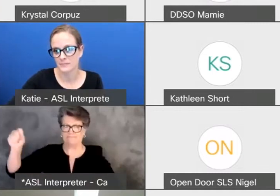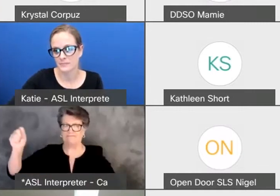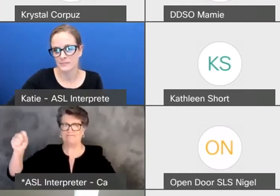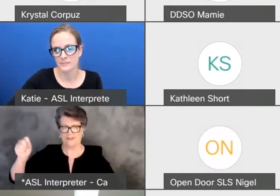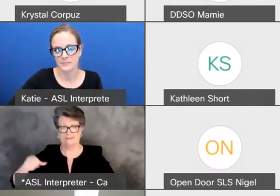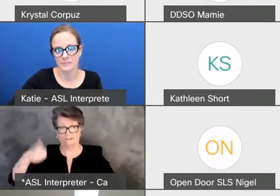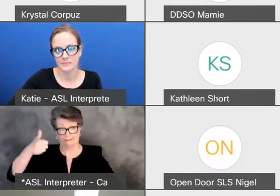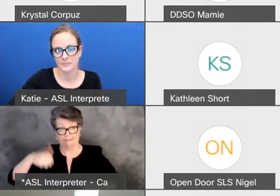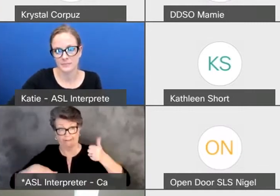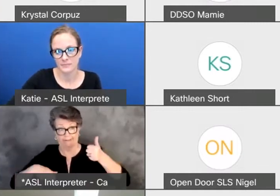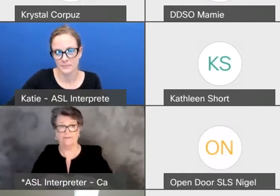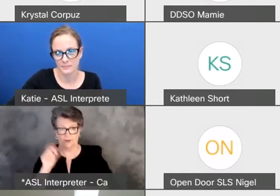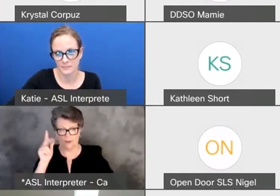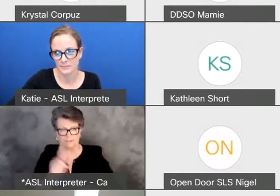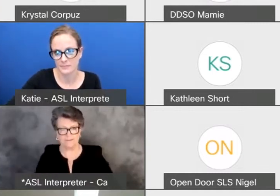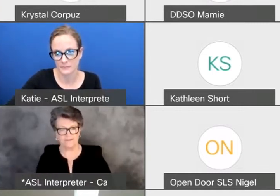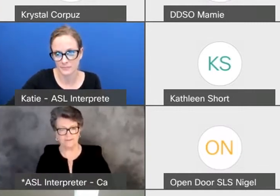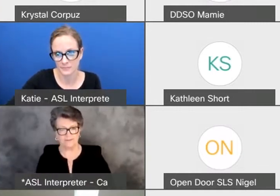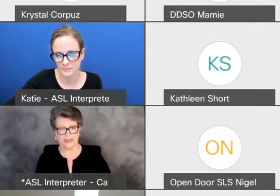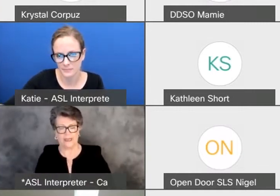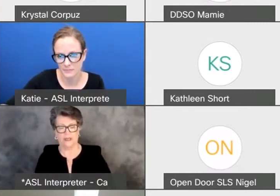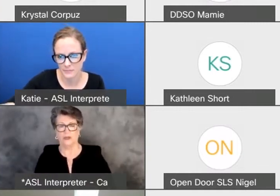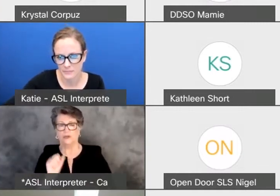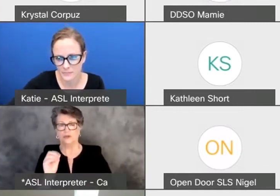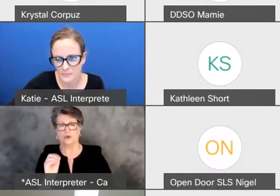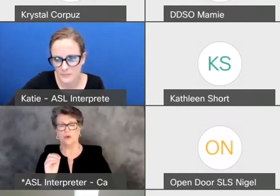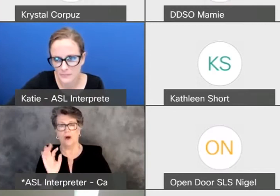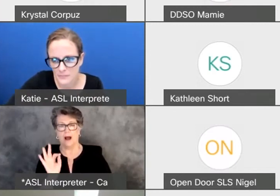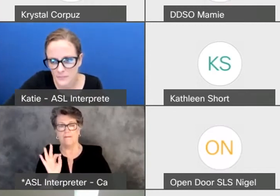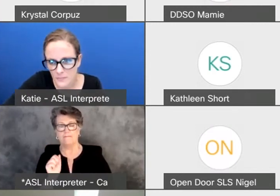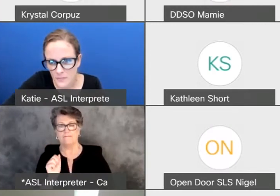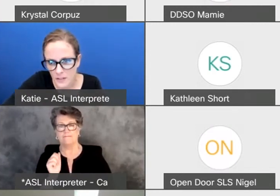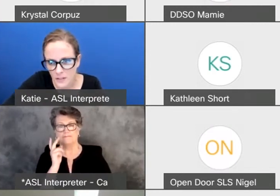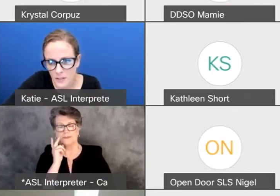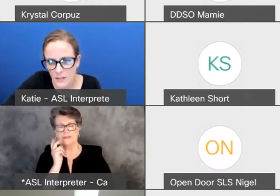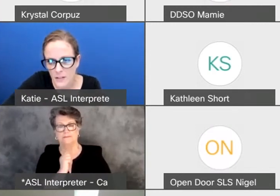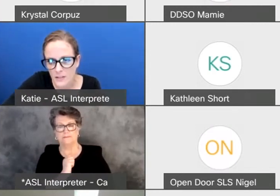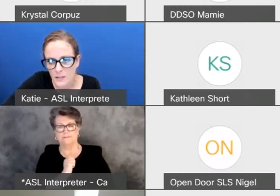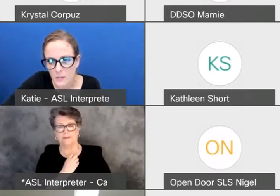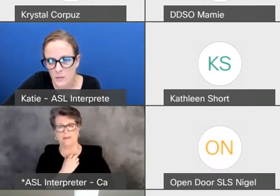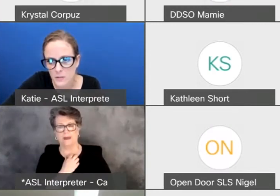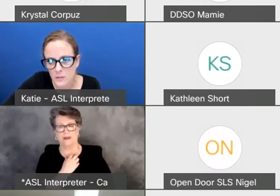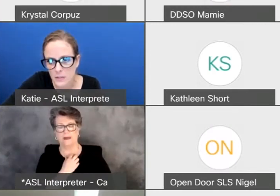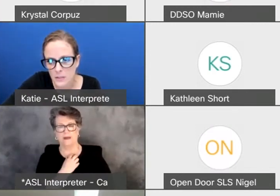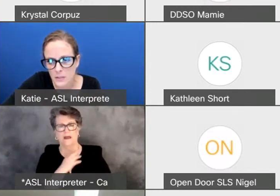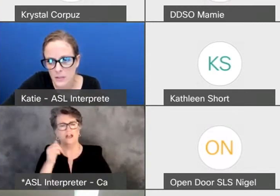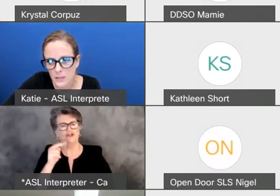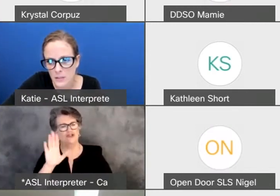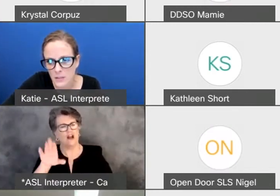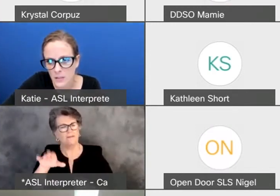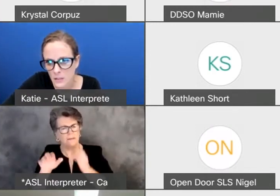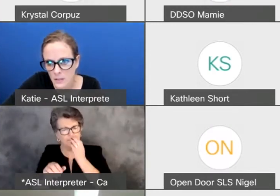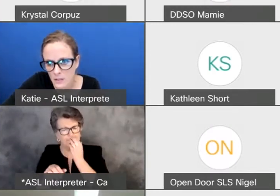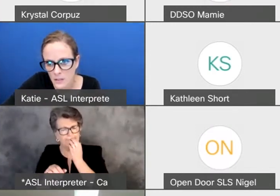thumb up. So, all right. Let's see here. John, Do you want to,